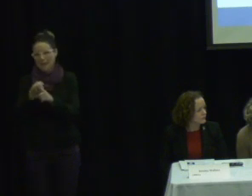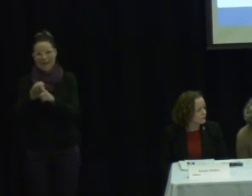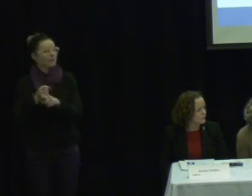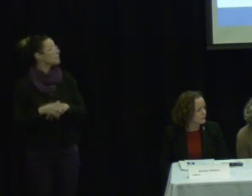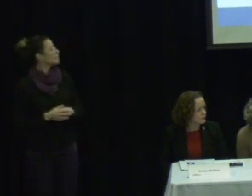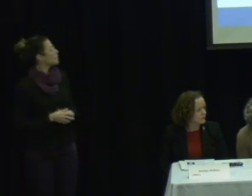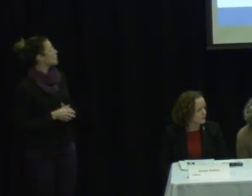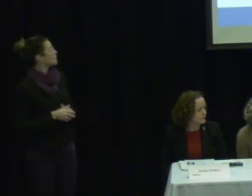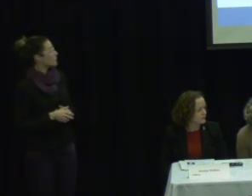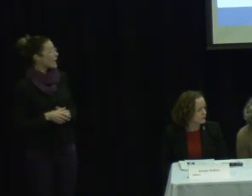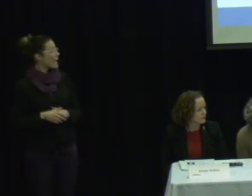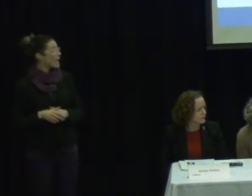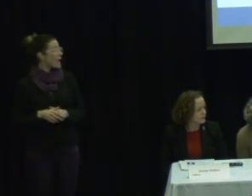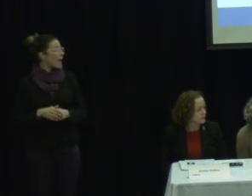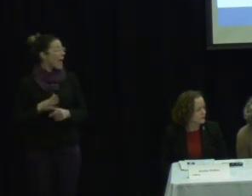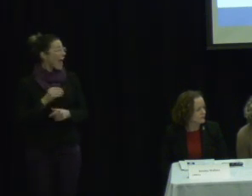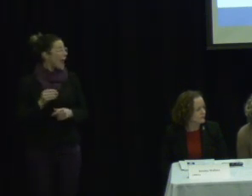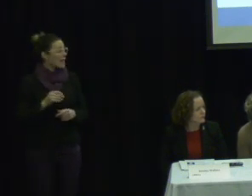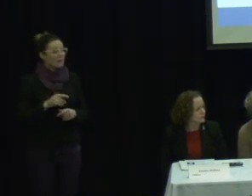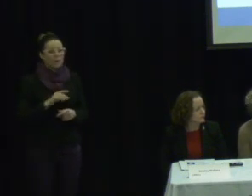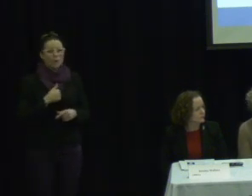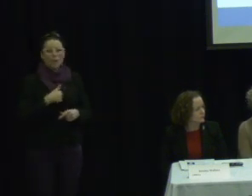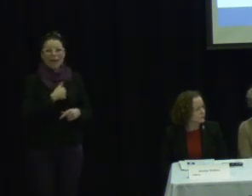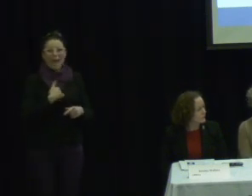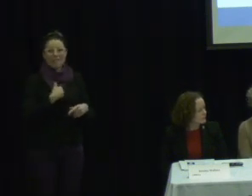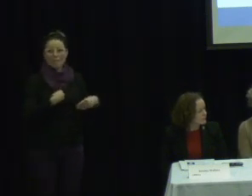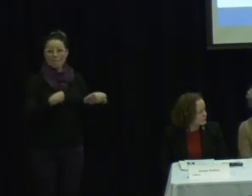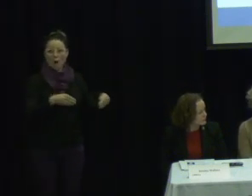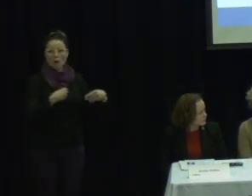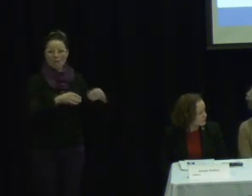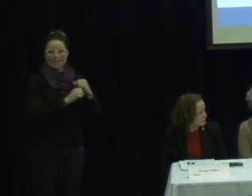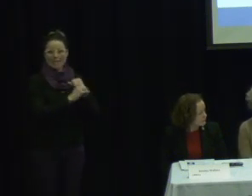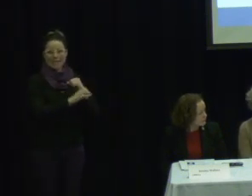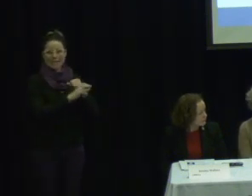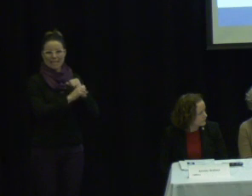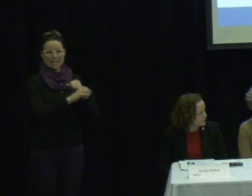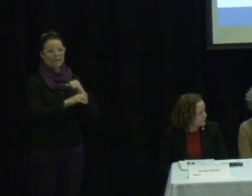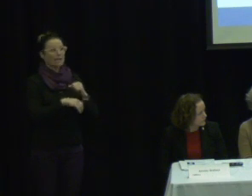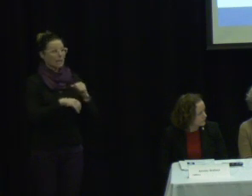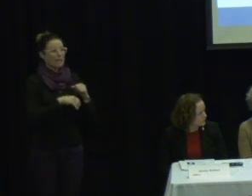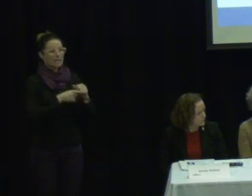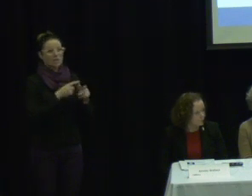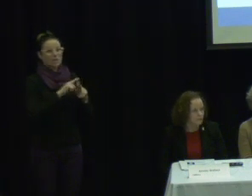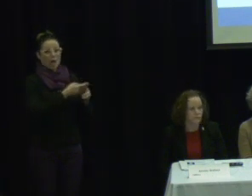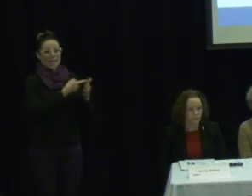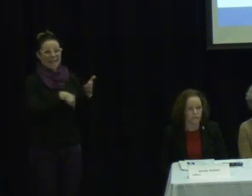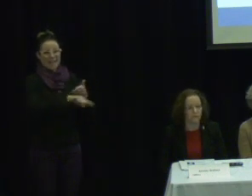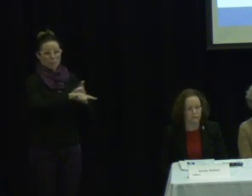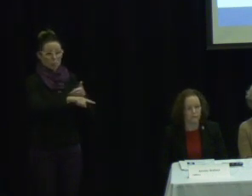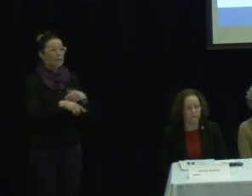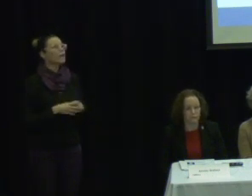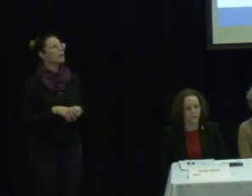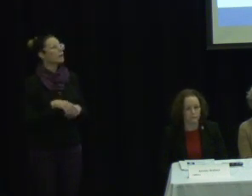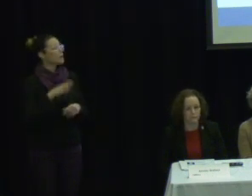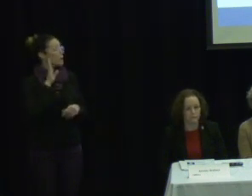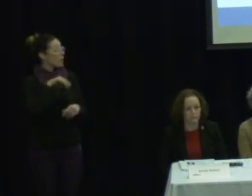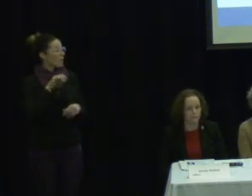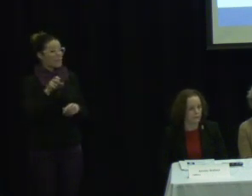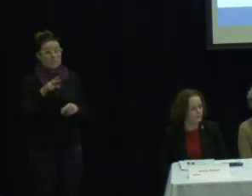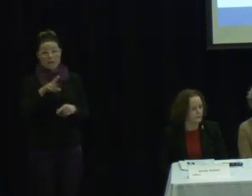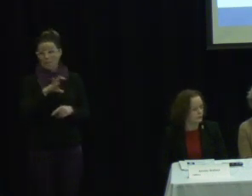the marketing campaign next week. I can't say enough about the subcommittee of IDAC who has worked